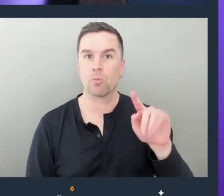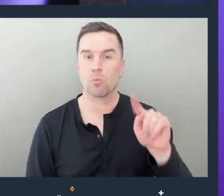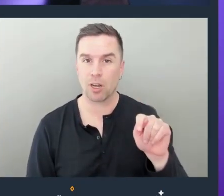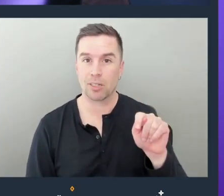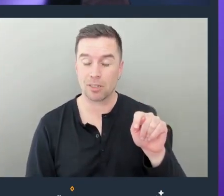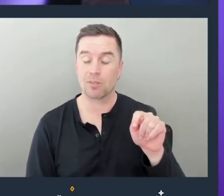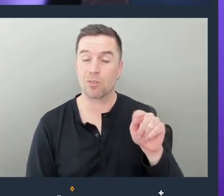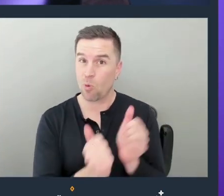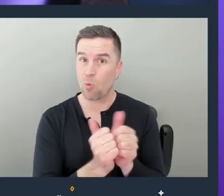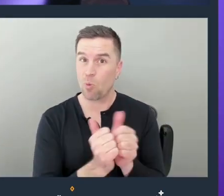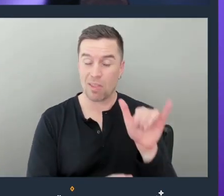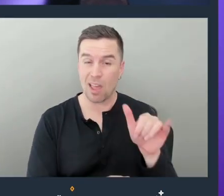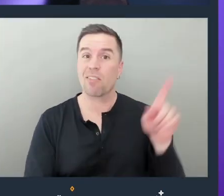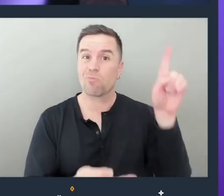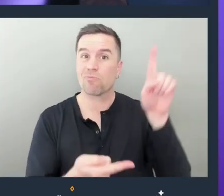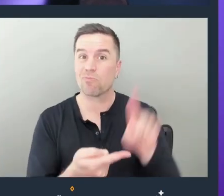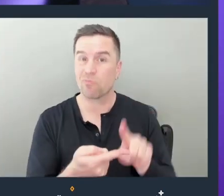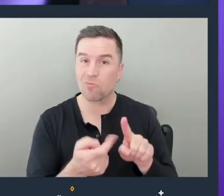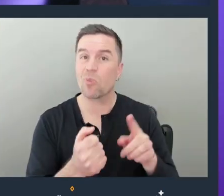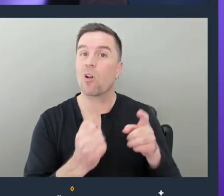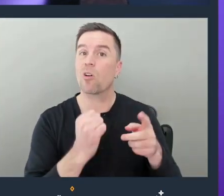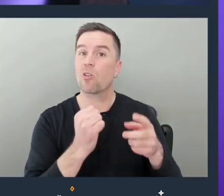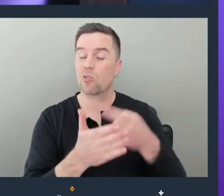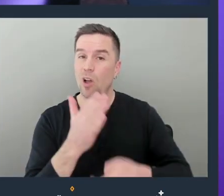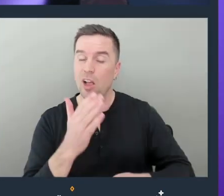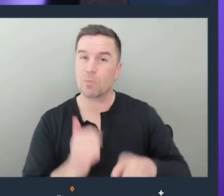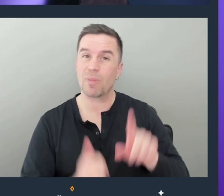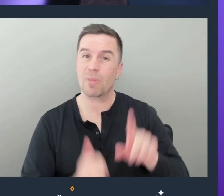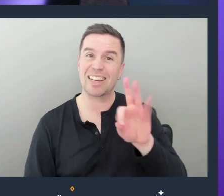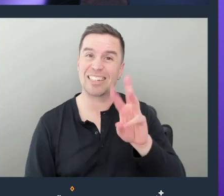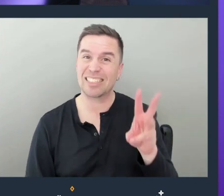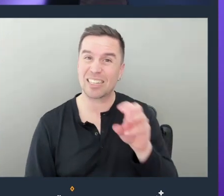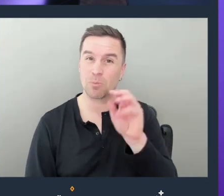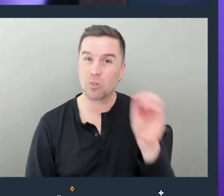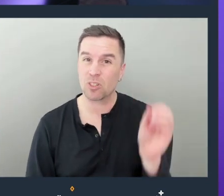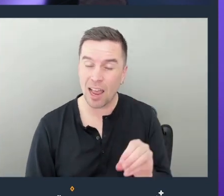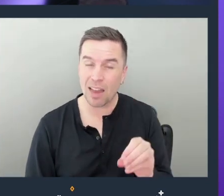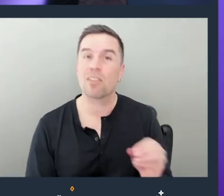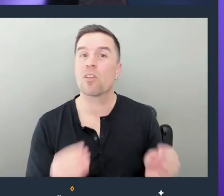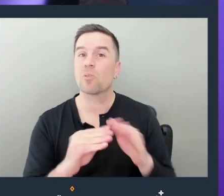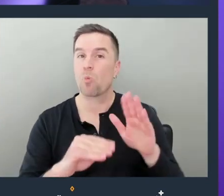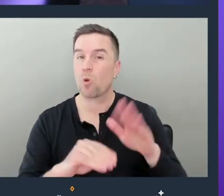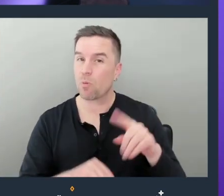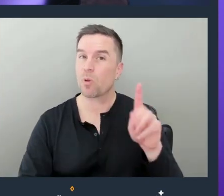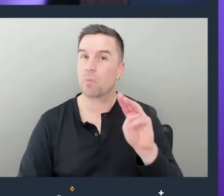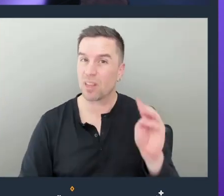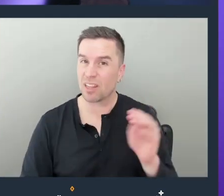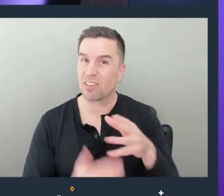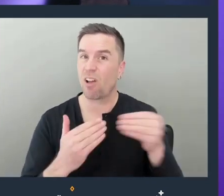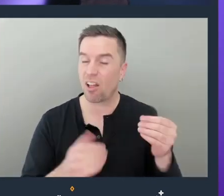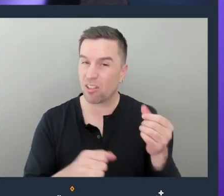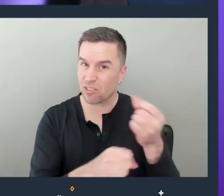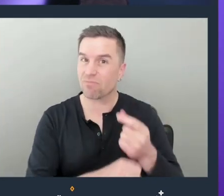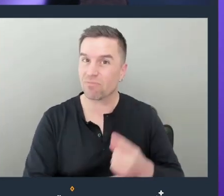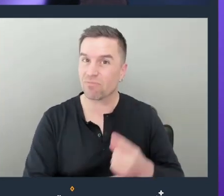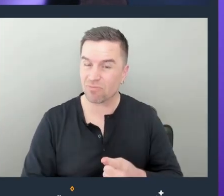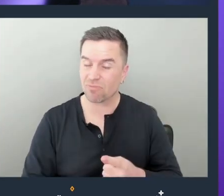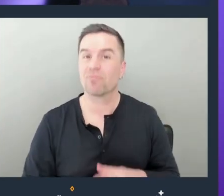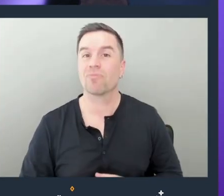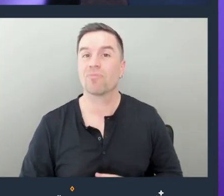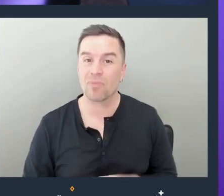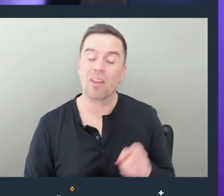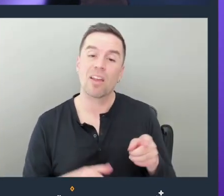over 96%, which is more than $1 million annually. It's just an amazing savings. And they've really let Upstocks invest